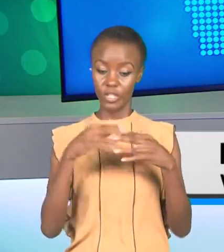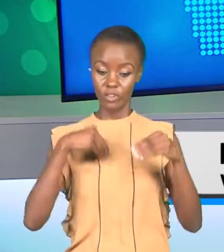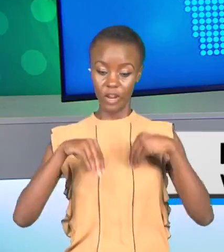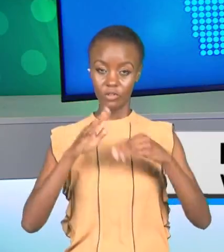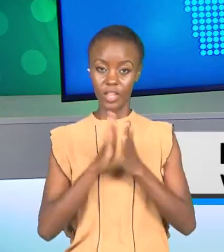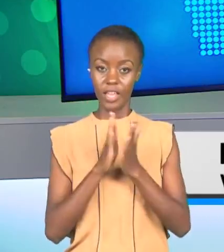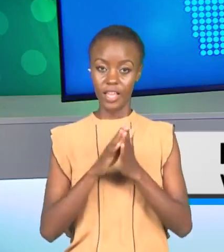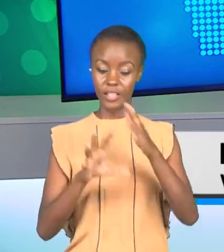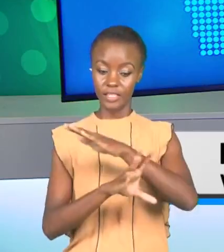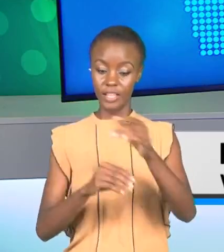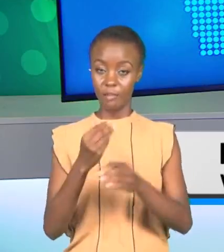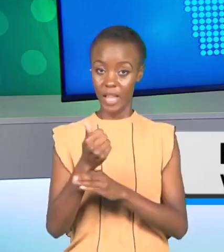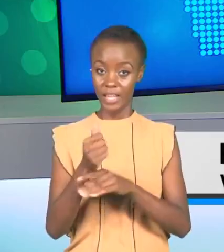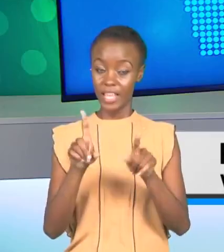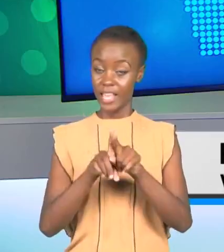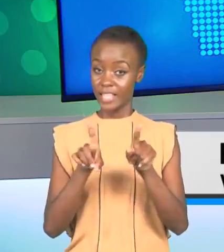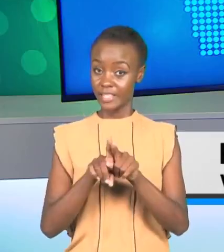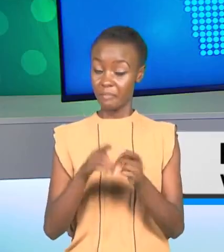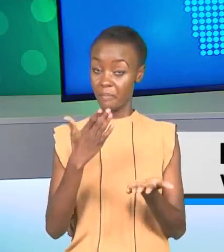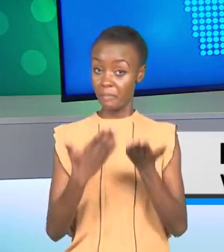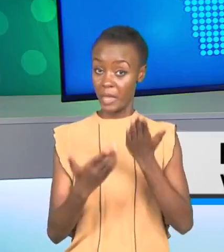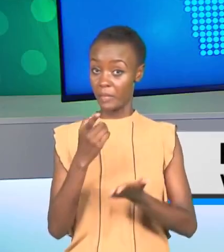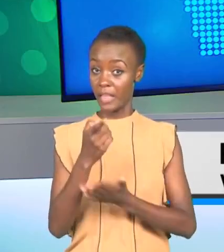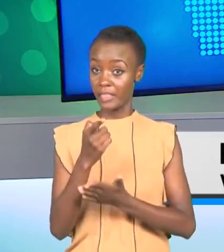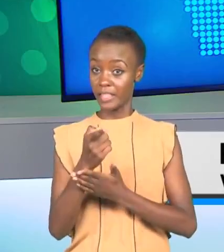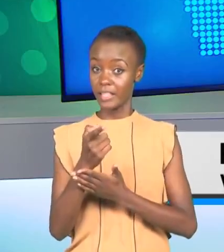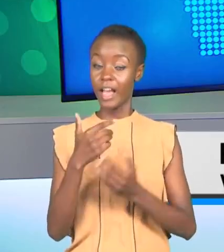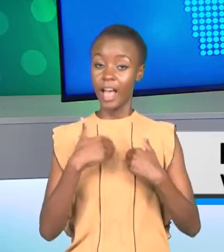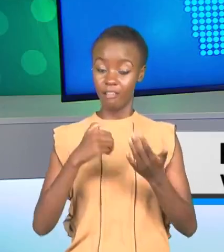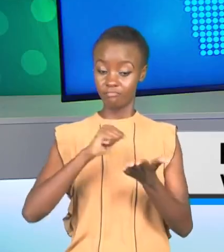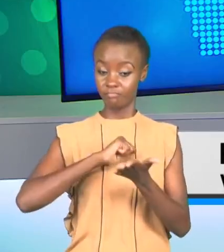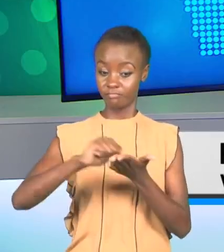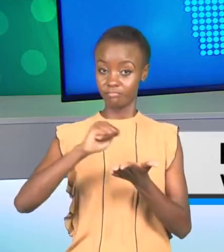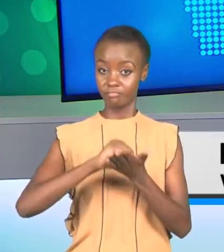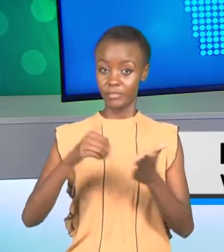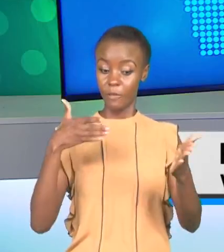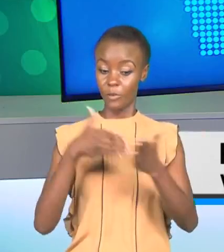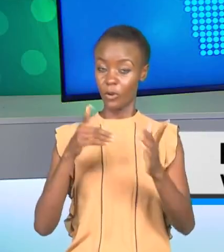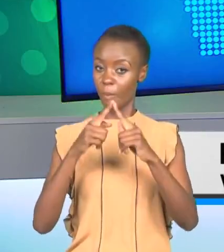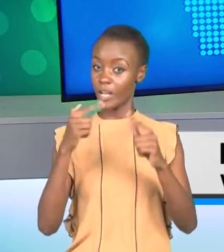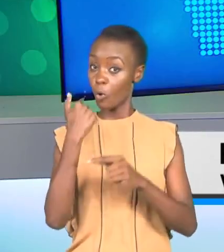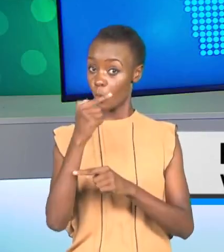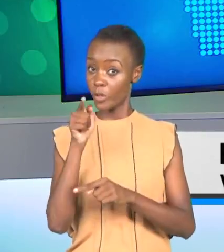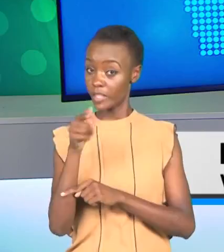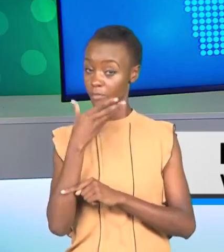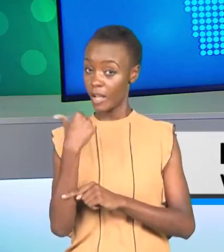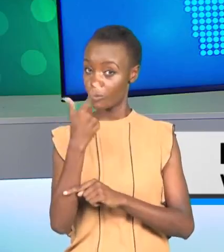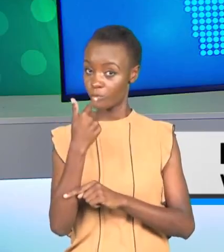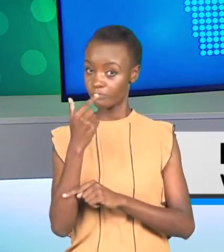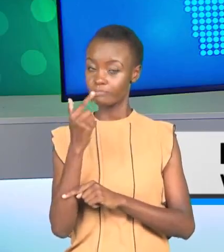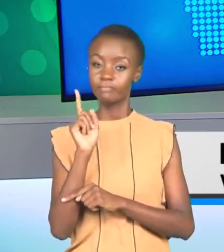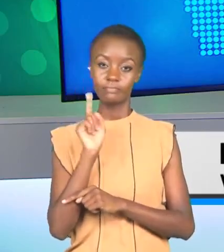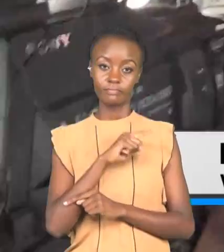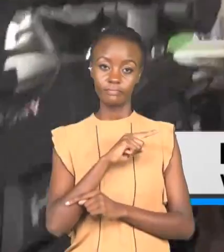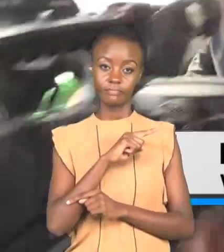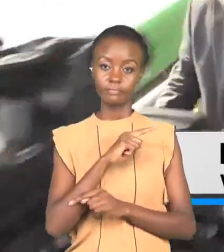money laundering scandals and rumored to have been the subject of a visa ban. But who exactly is Atiku Abubakar? Let's find